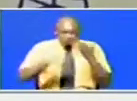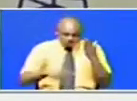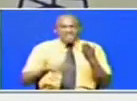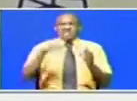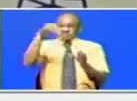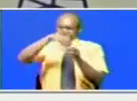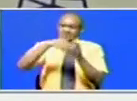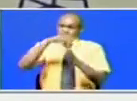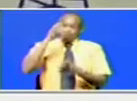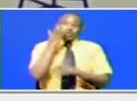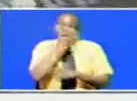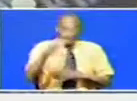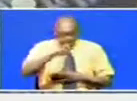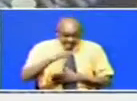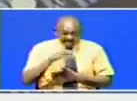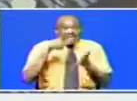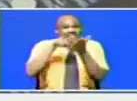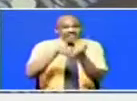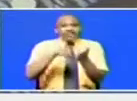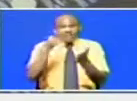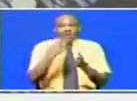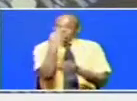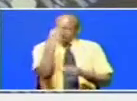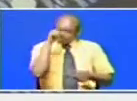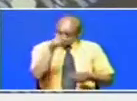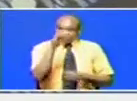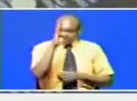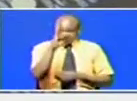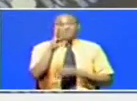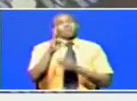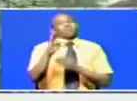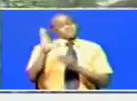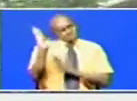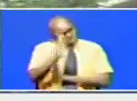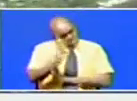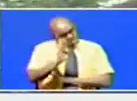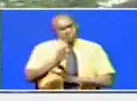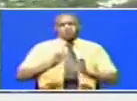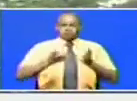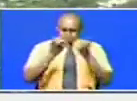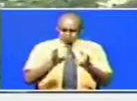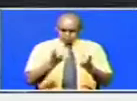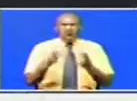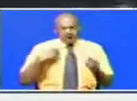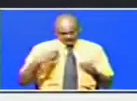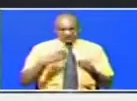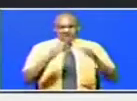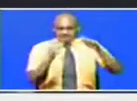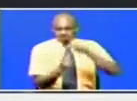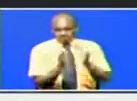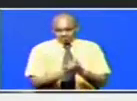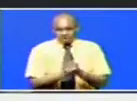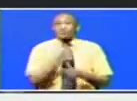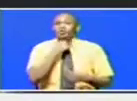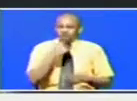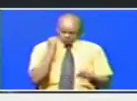in its oil sector, insisting that they have 3.5 billion barrels of oil in its underground reserves. We wanted to move